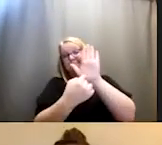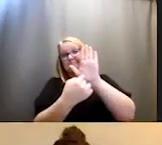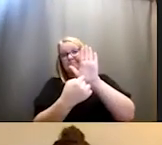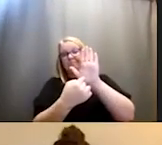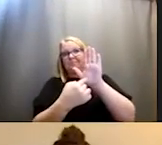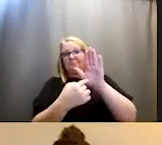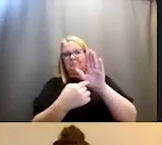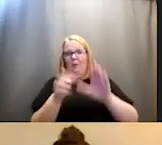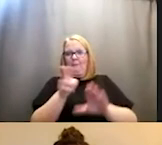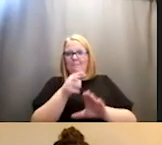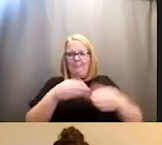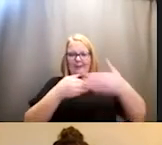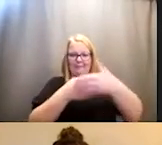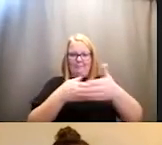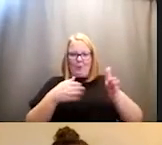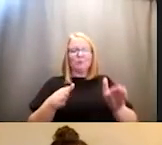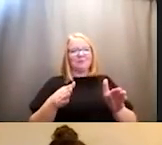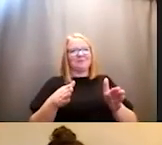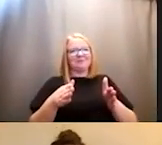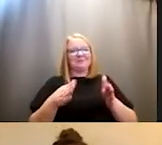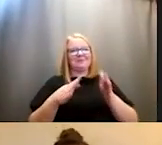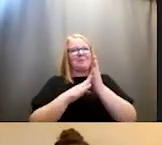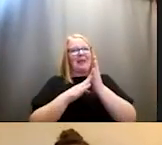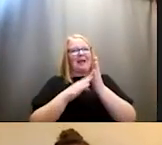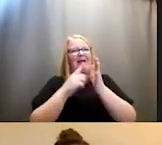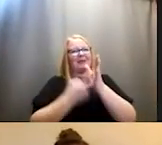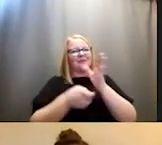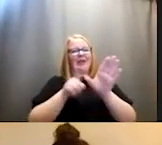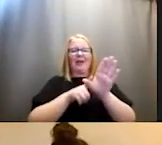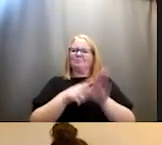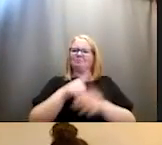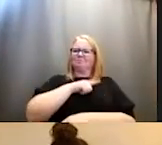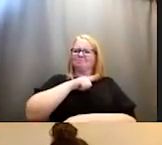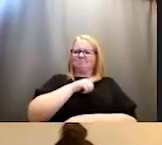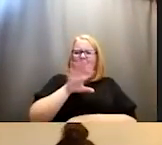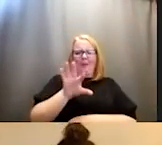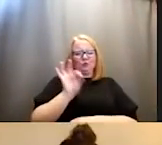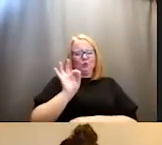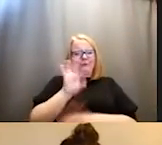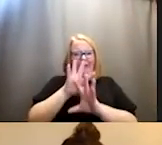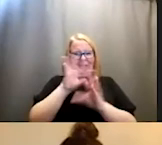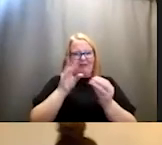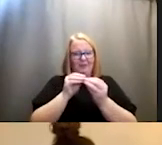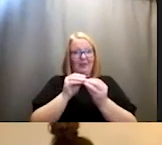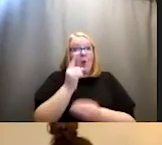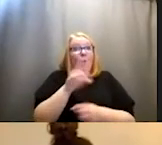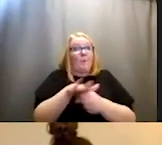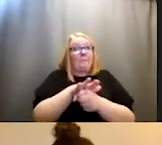box, and it's Mary talking about all of the different things and the reasons why she chose to have everything all in one